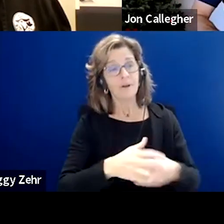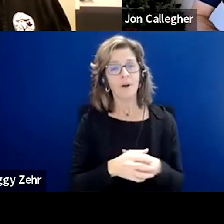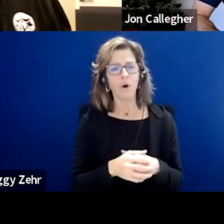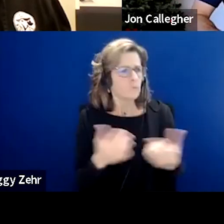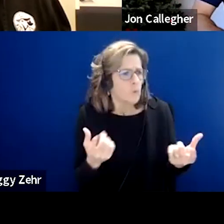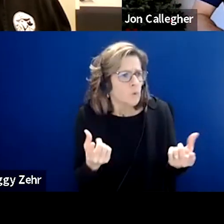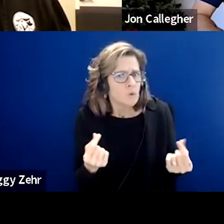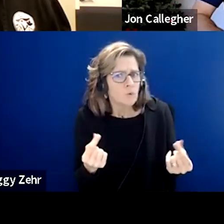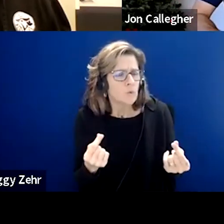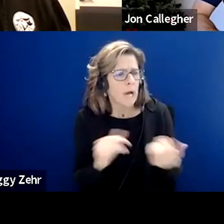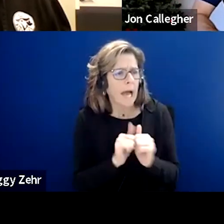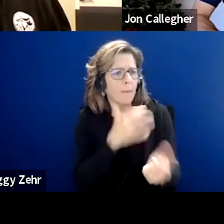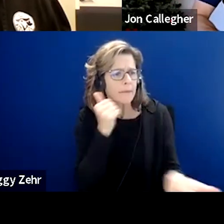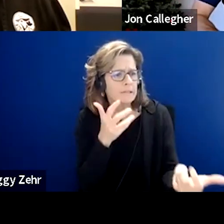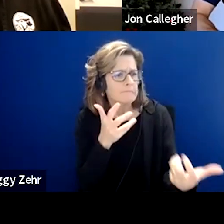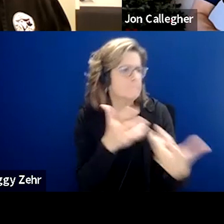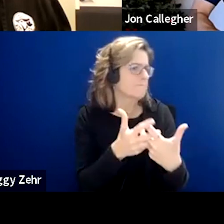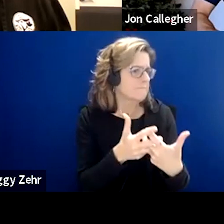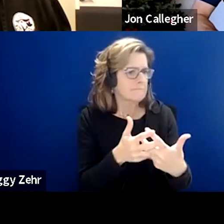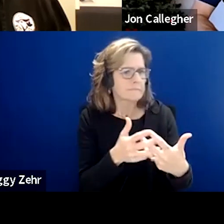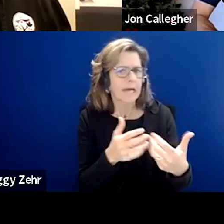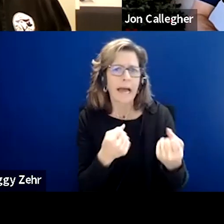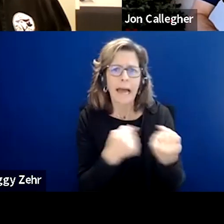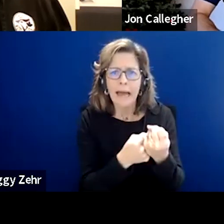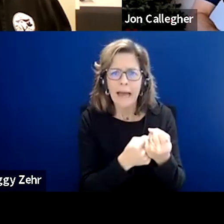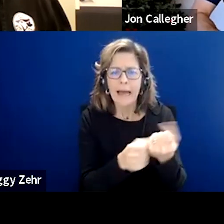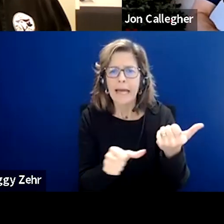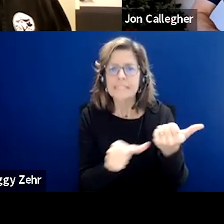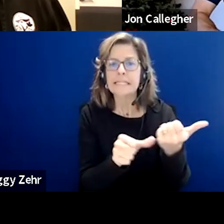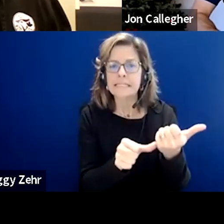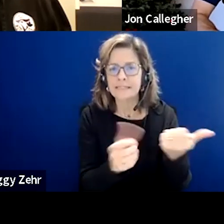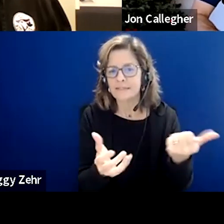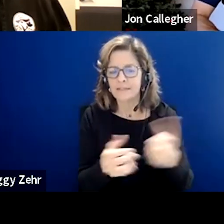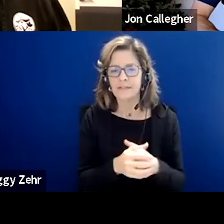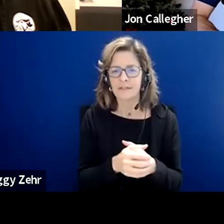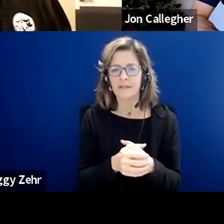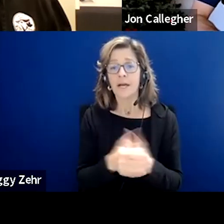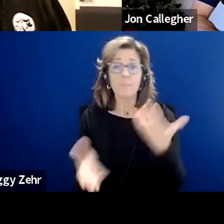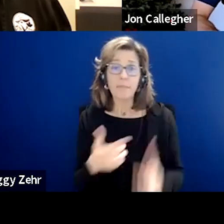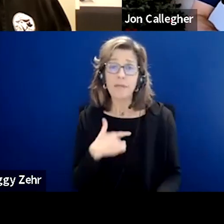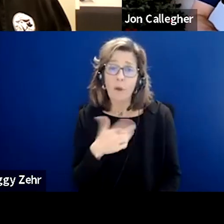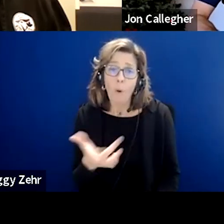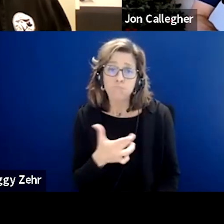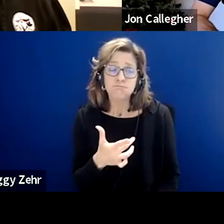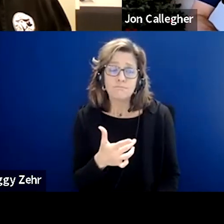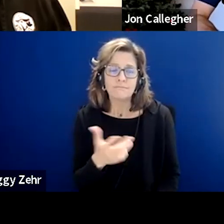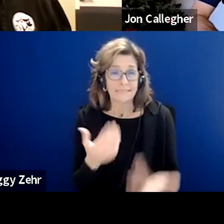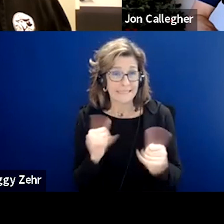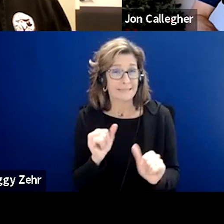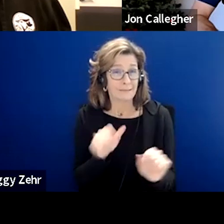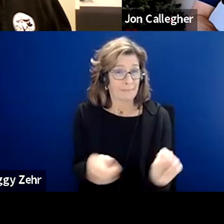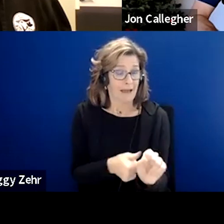can I do to be of assistance? And I mean, there might still be that sort of that underlying pity party